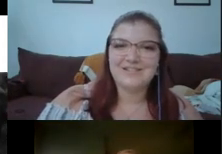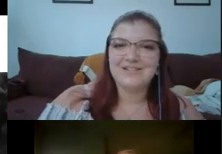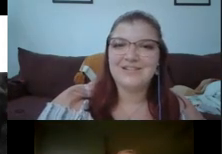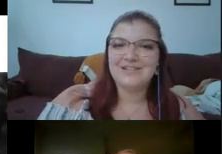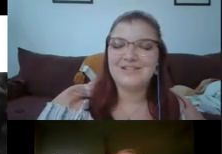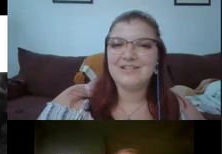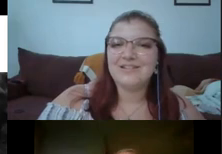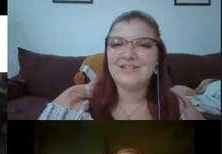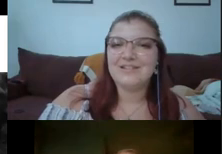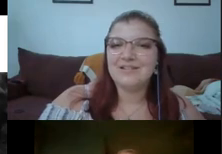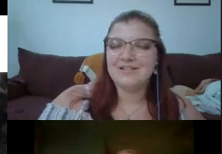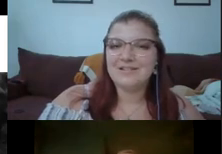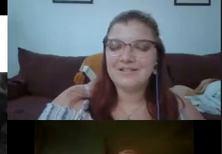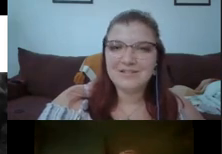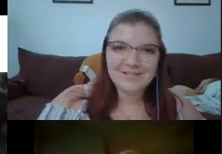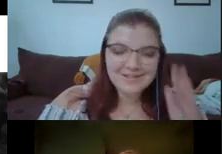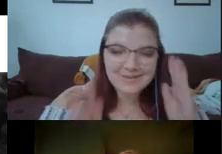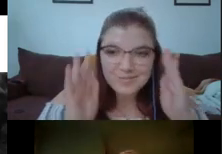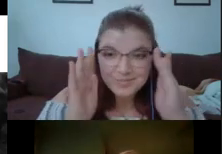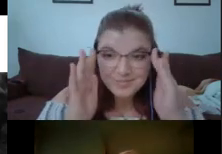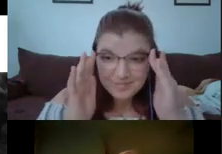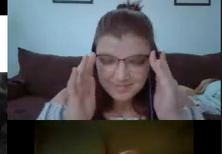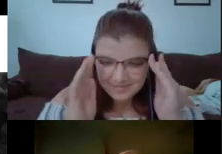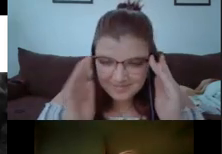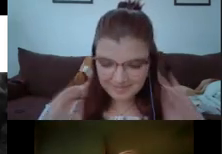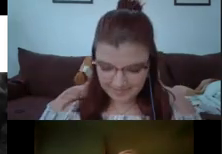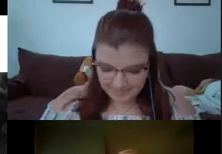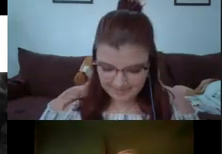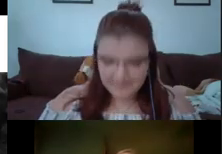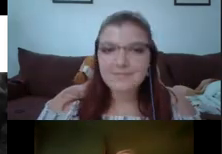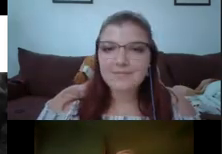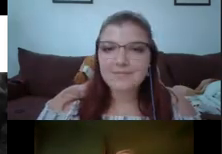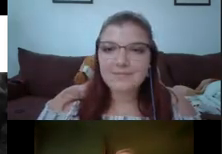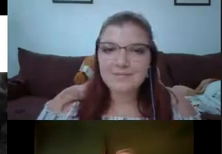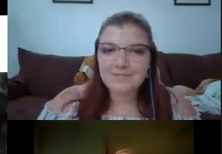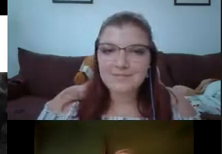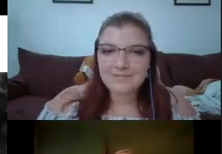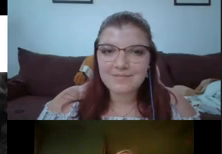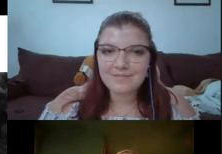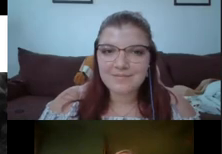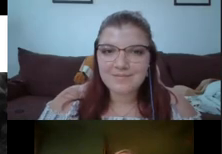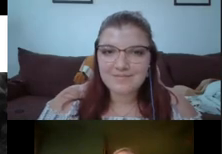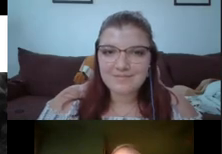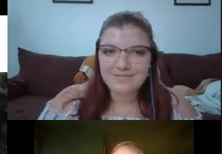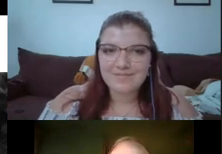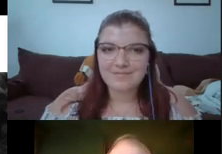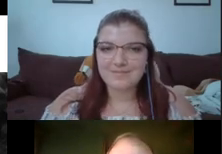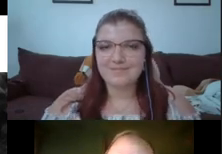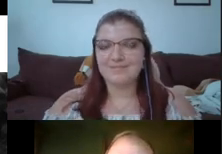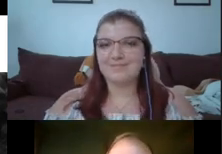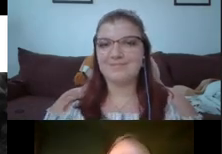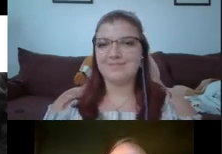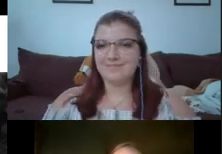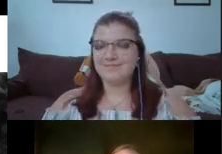Athletics remained central. And in fact, the soccer tradition continued. And when the NCAA created